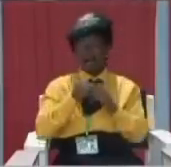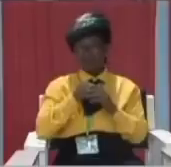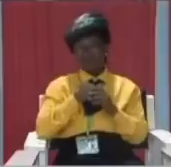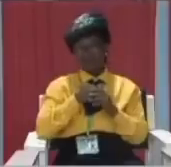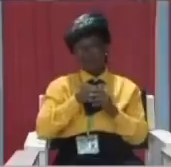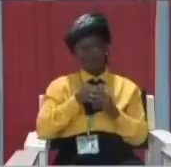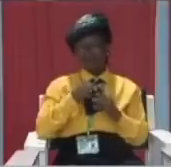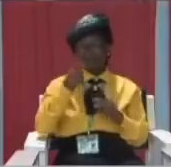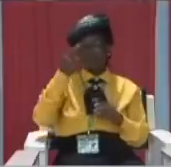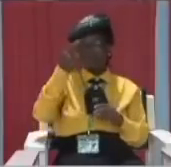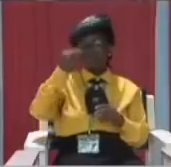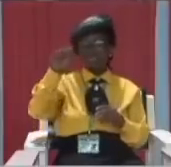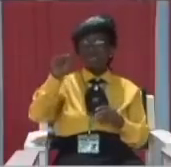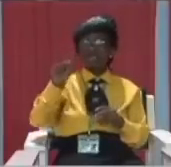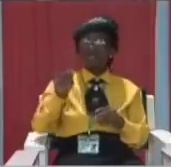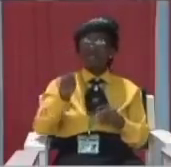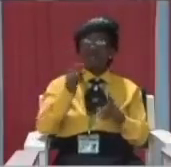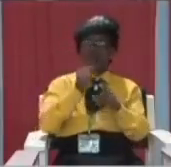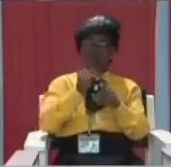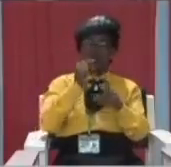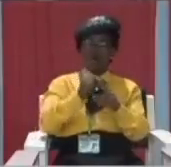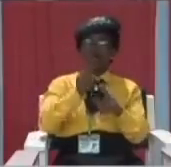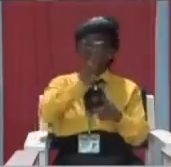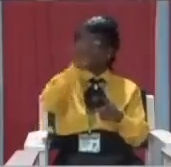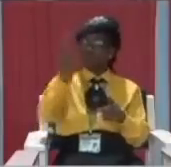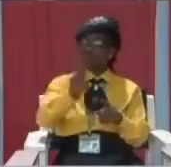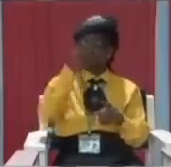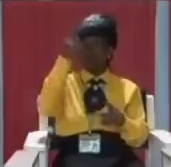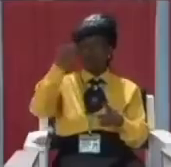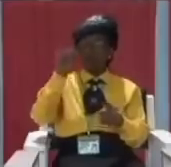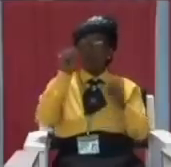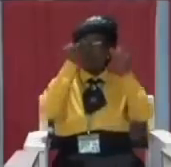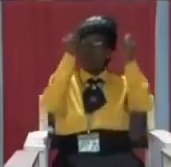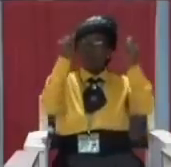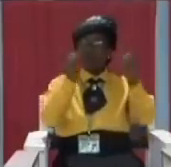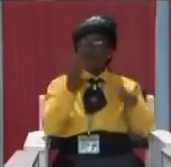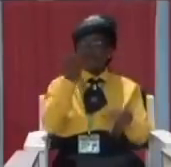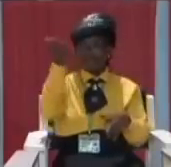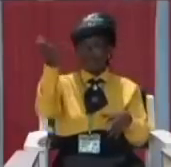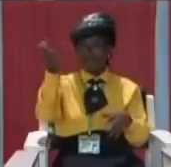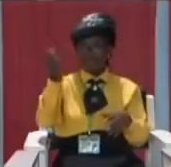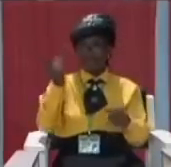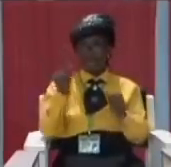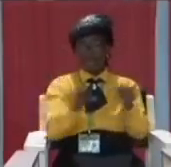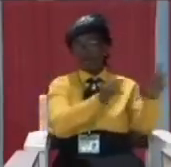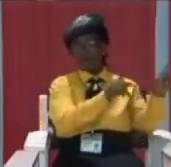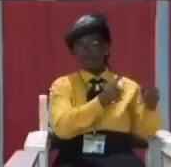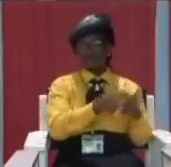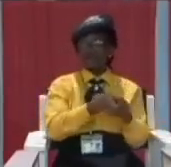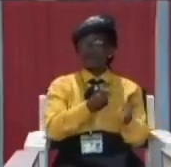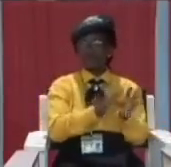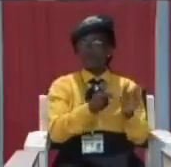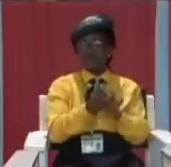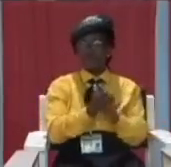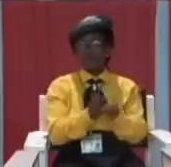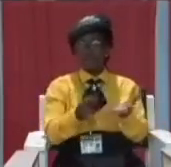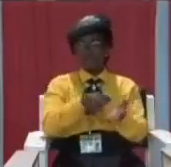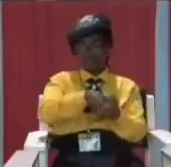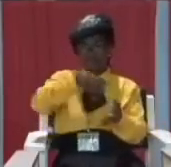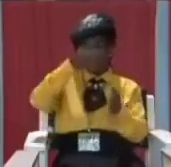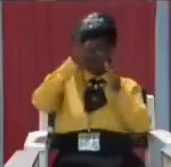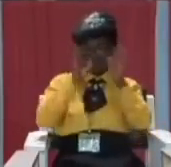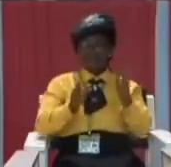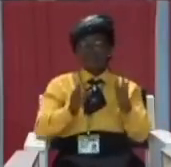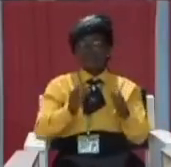The word used for power there, according to Bible scholars, is the word used for